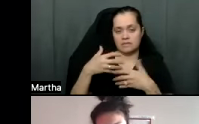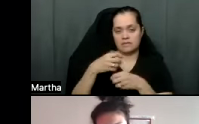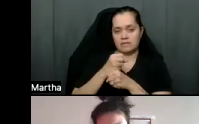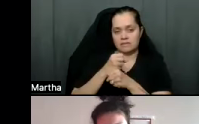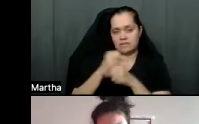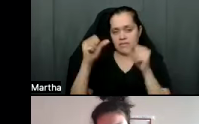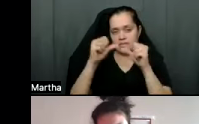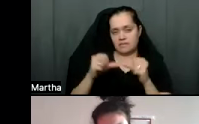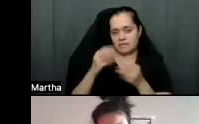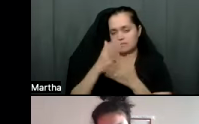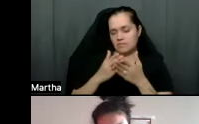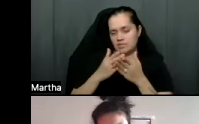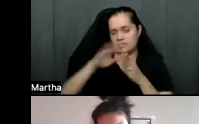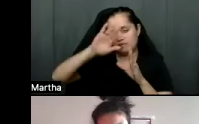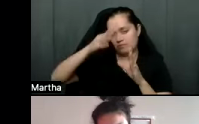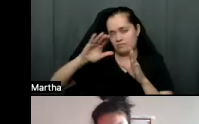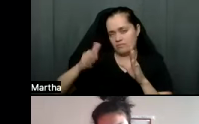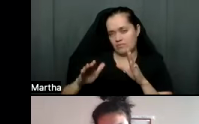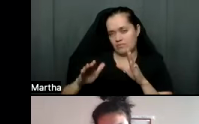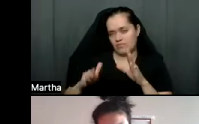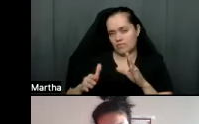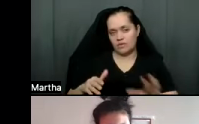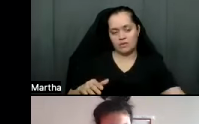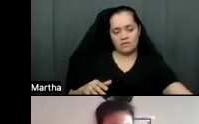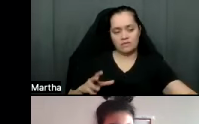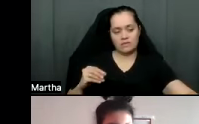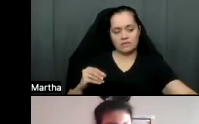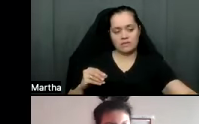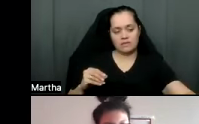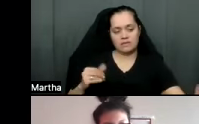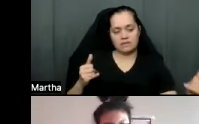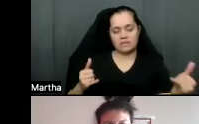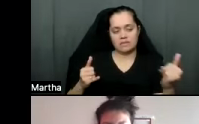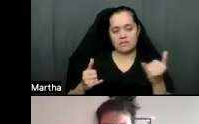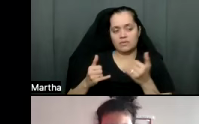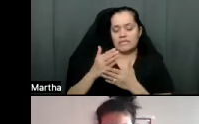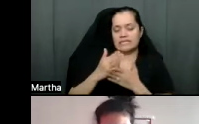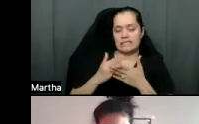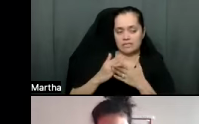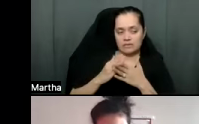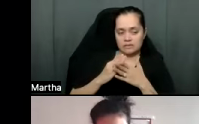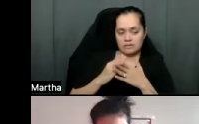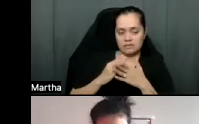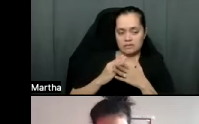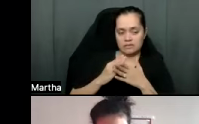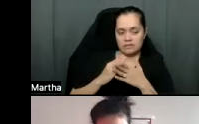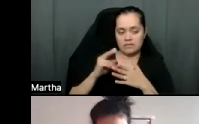some curves to it, and now sectors, nuclei.